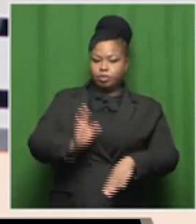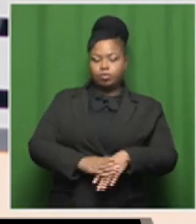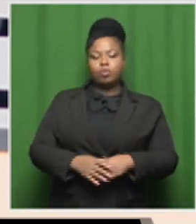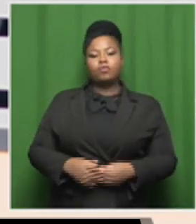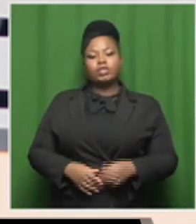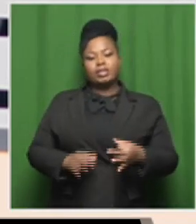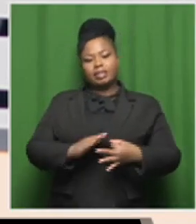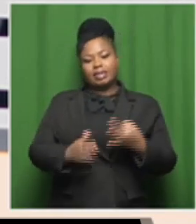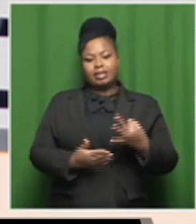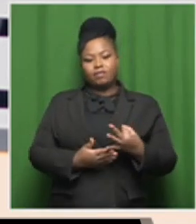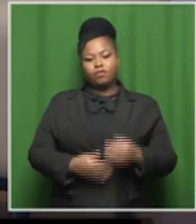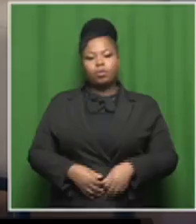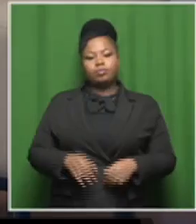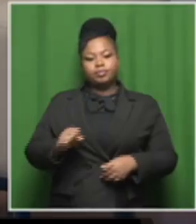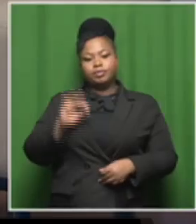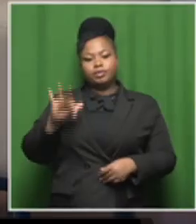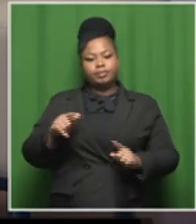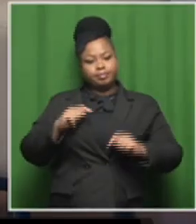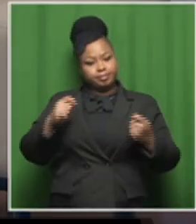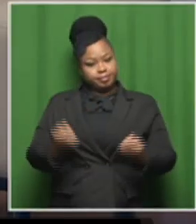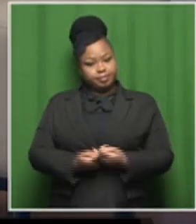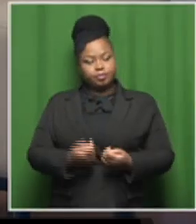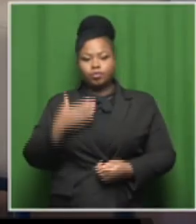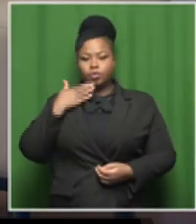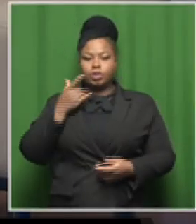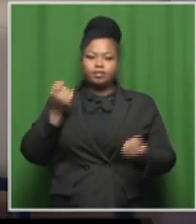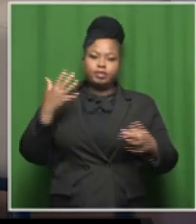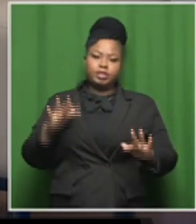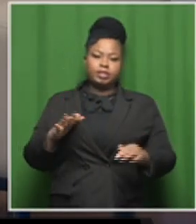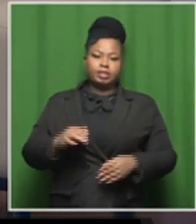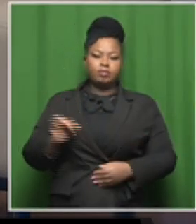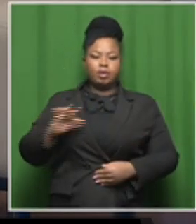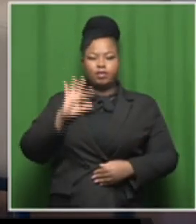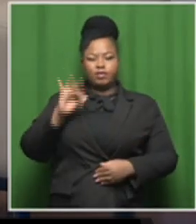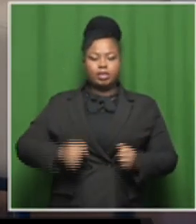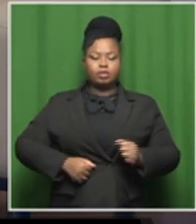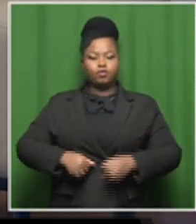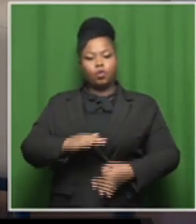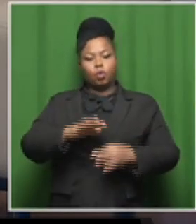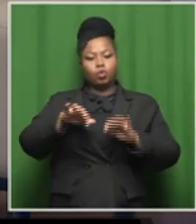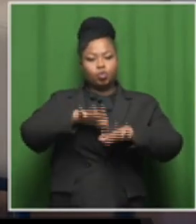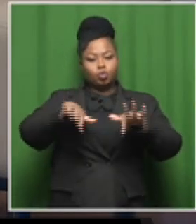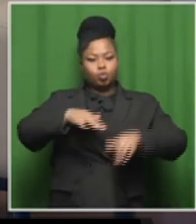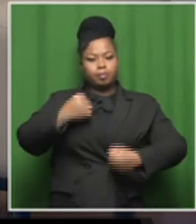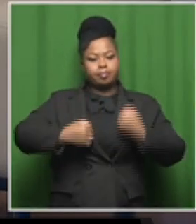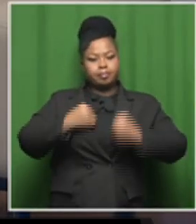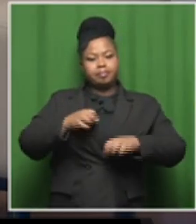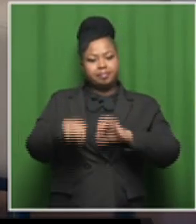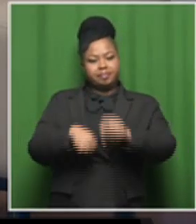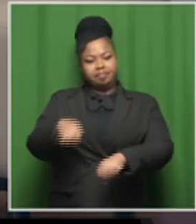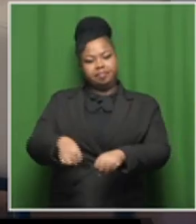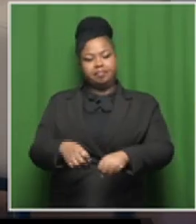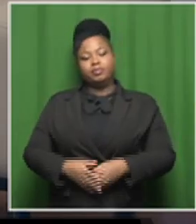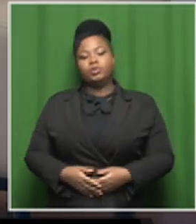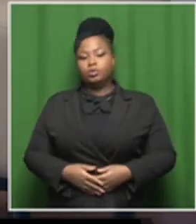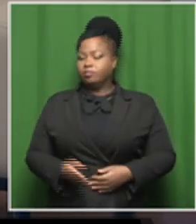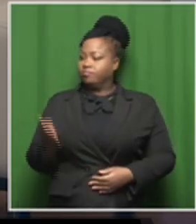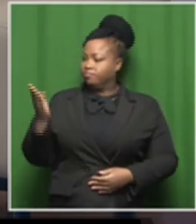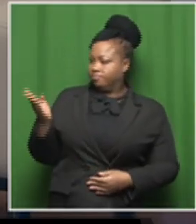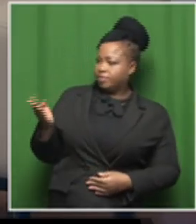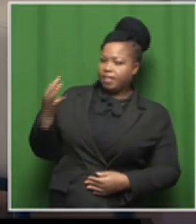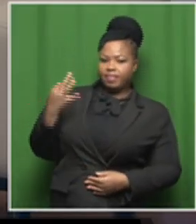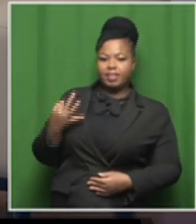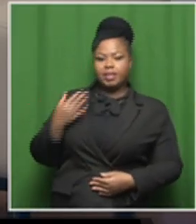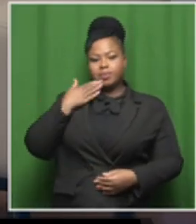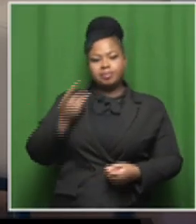athletes from Xtreme South Africa team who have just completed Africa's first triathlon. And we have Cameron, Stephen and Blaine. Gents, a very good